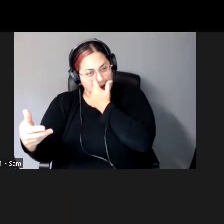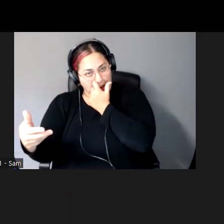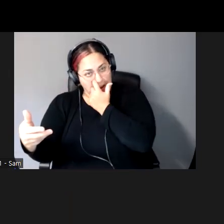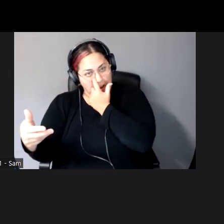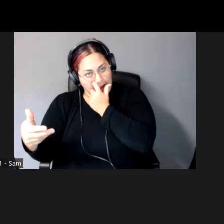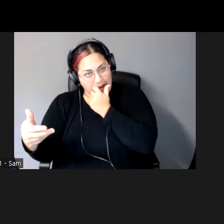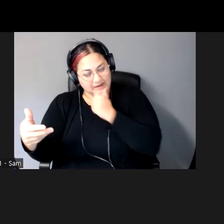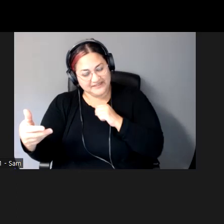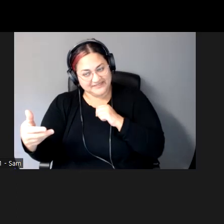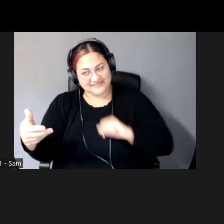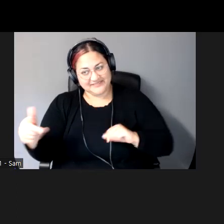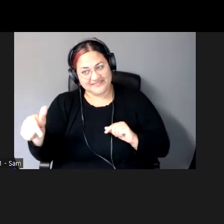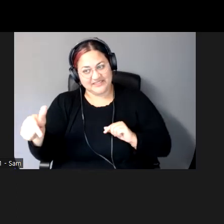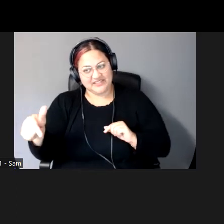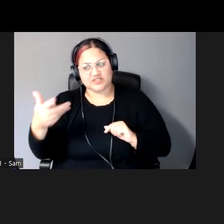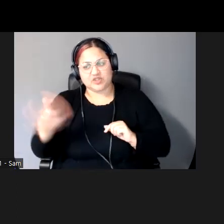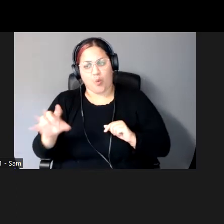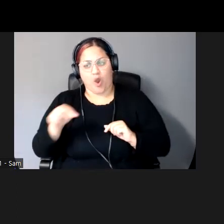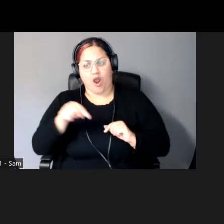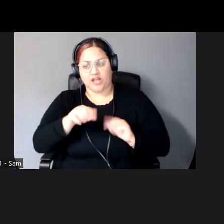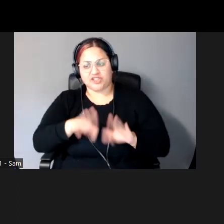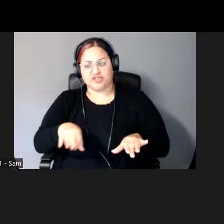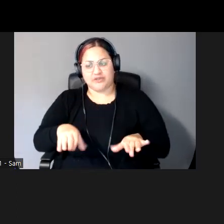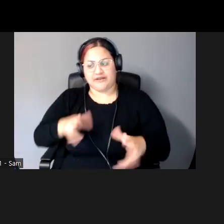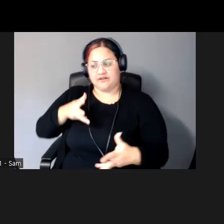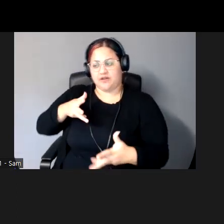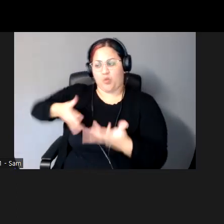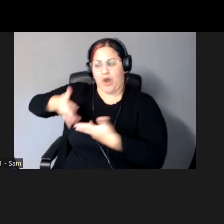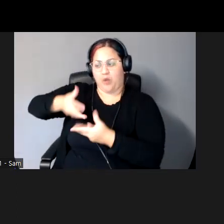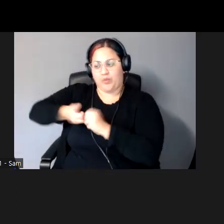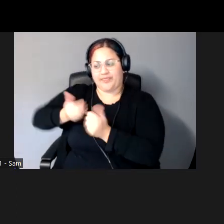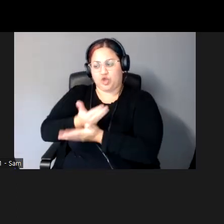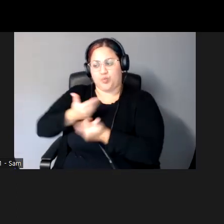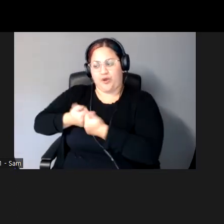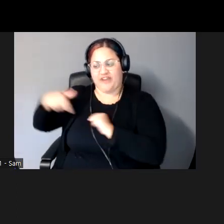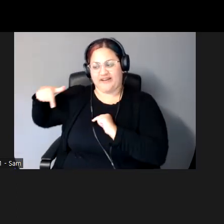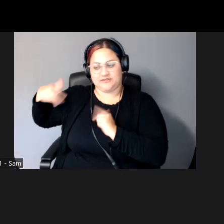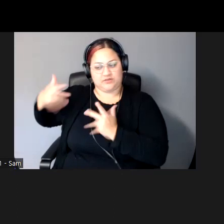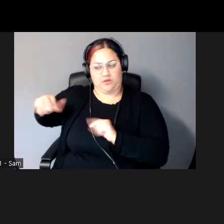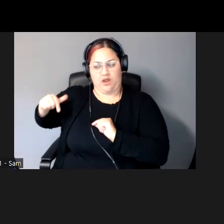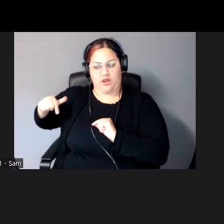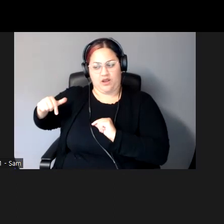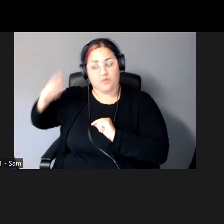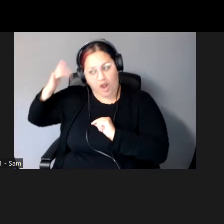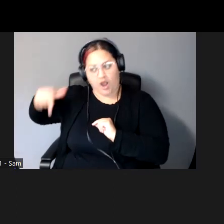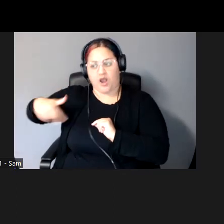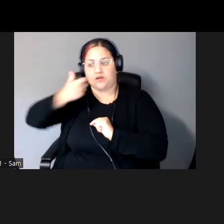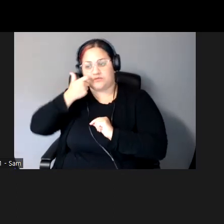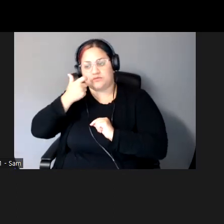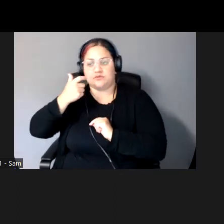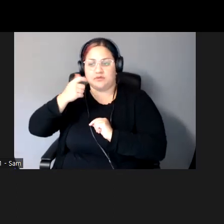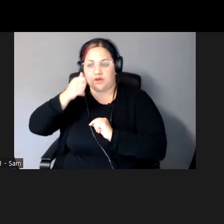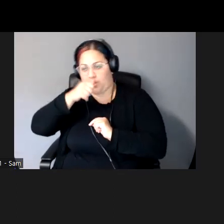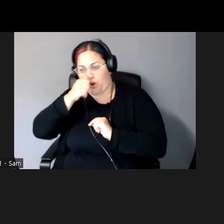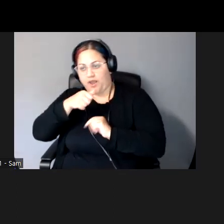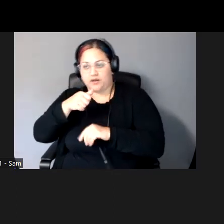things around the kids. So that applies to anybody. But there has to be more than I don't get